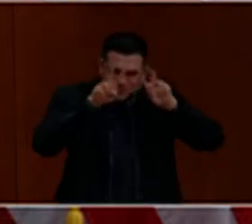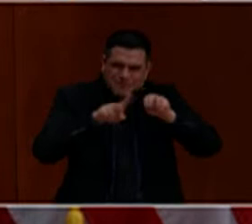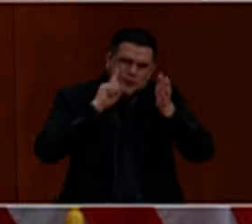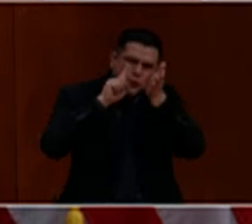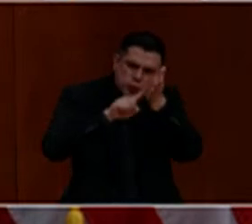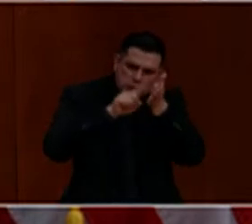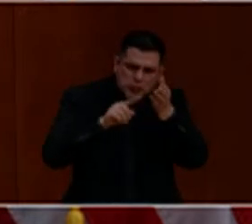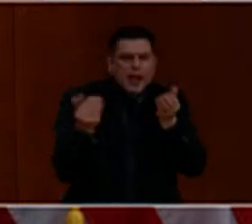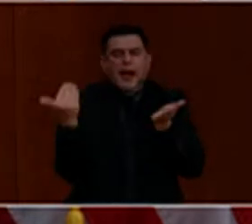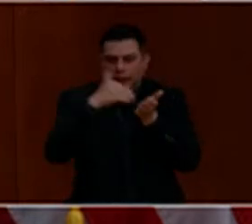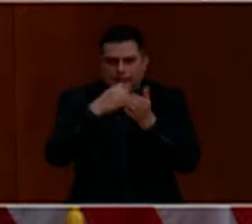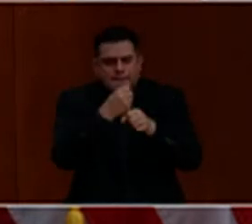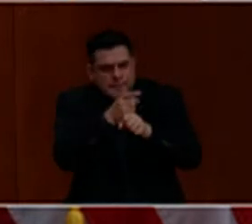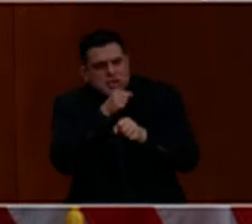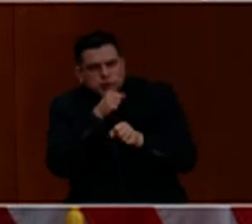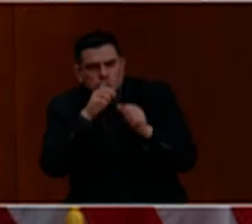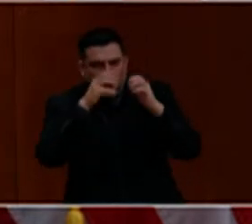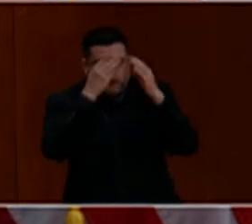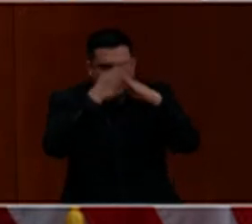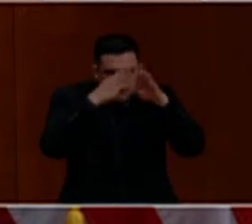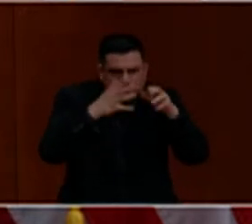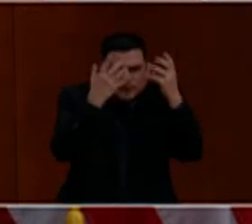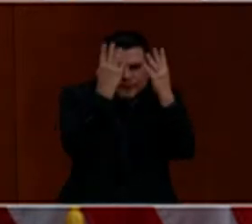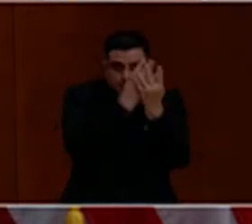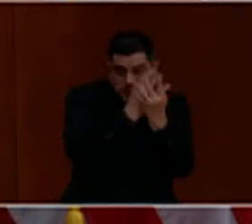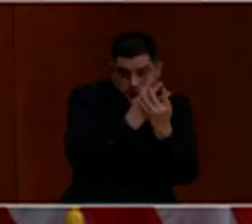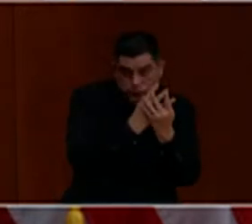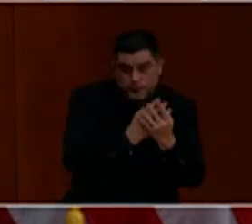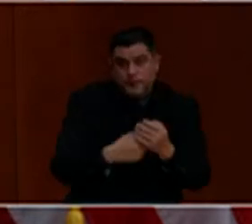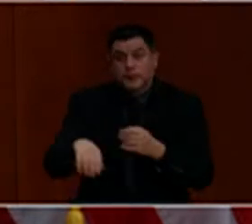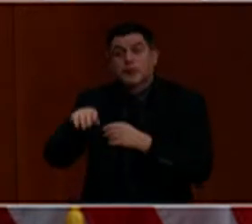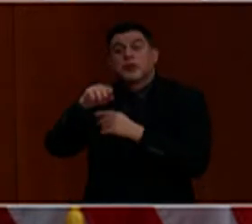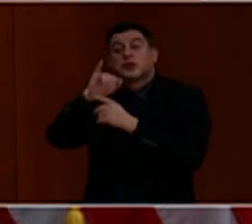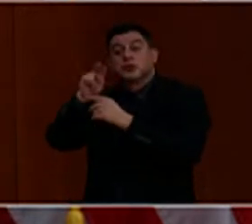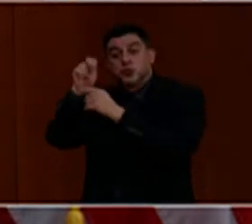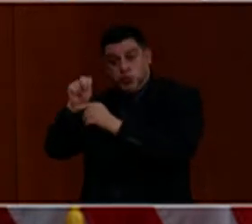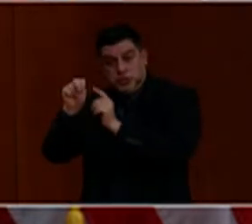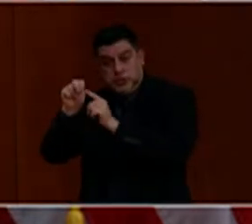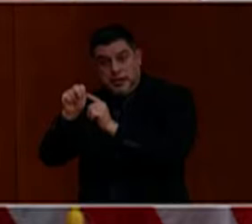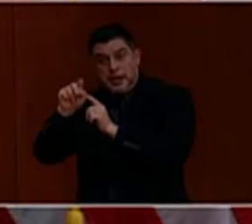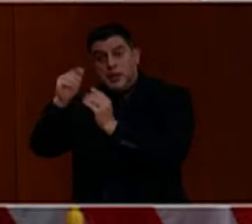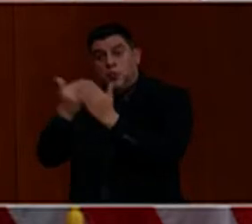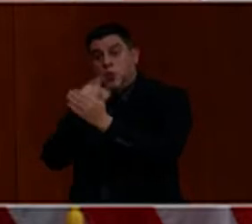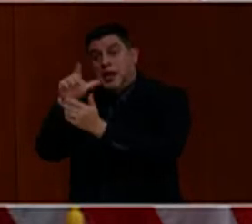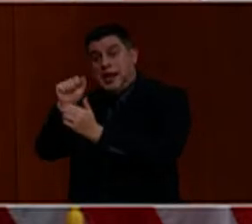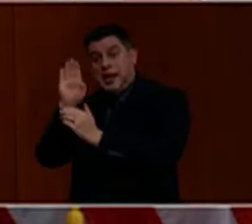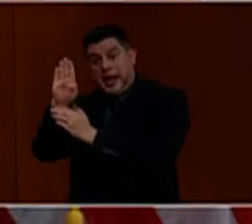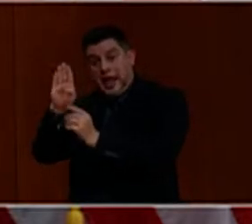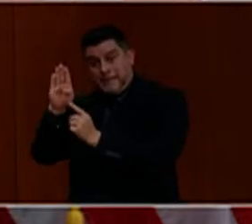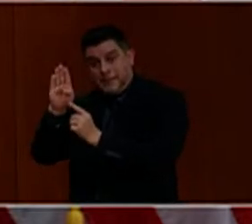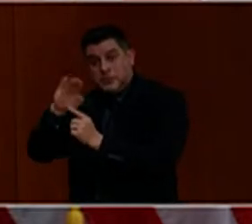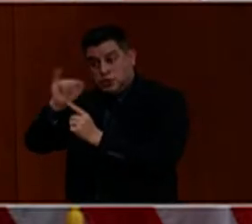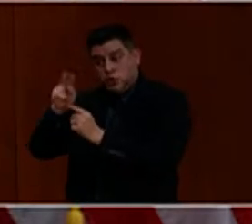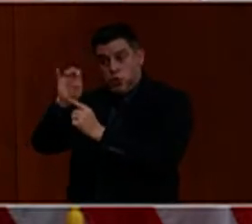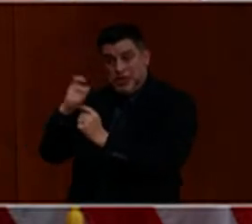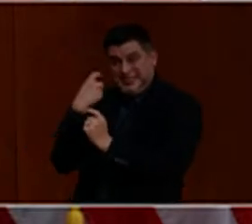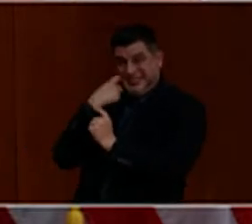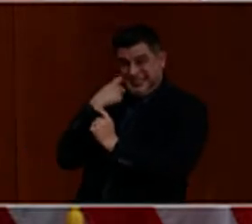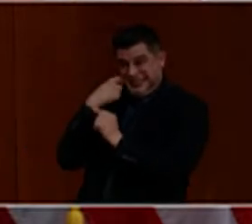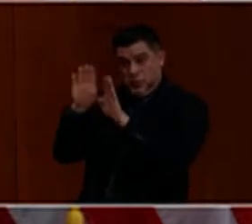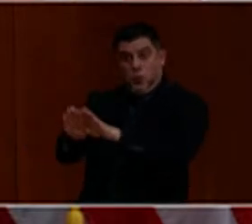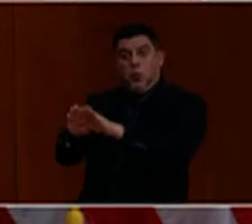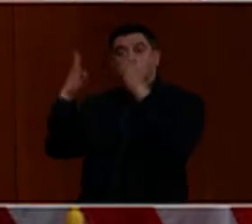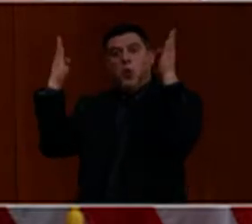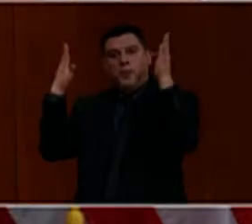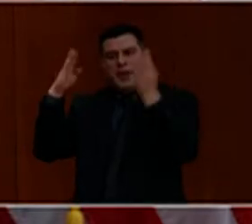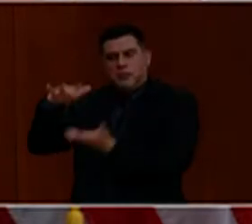in June submit 7 weeks worth of results from testing in southern Florida. And so they had